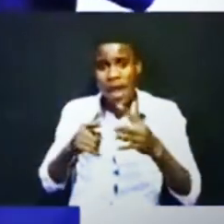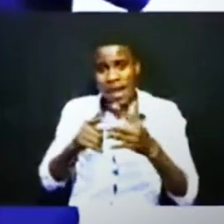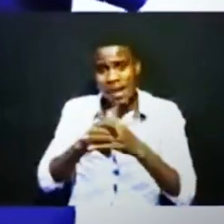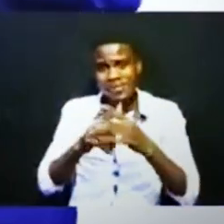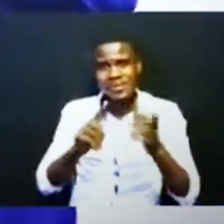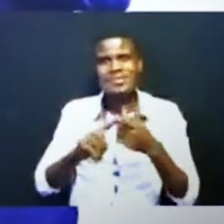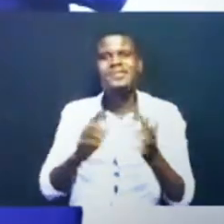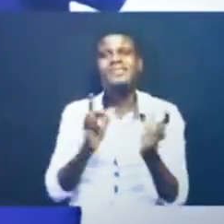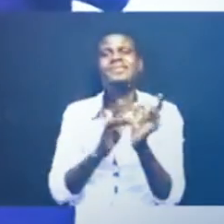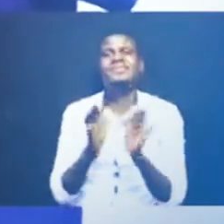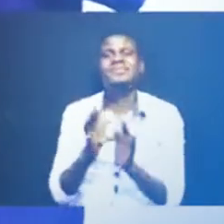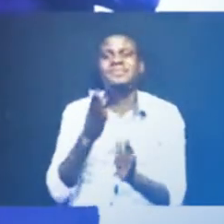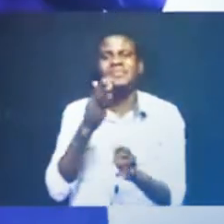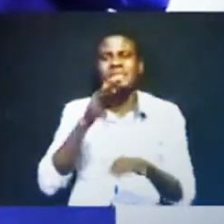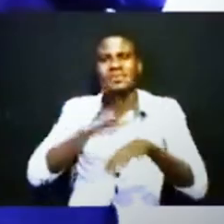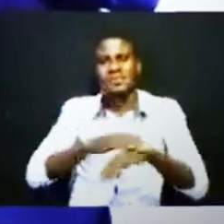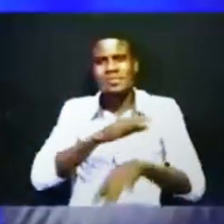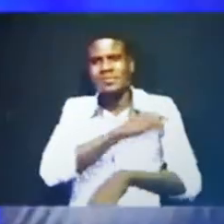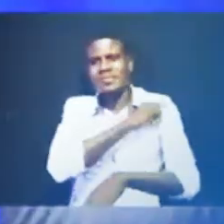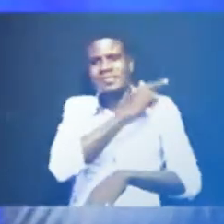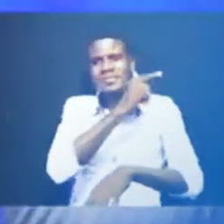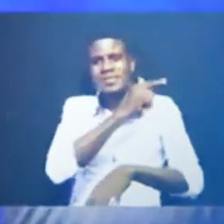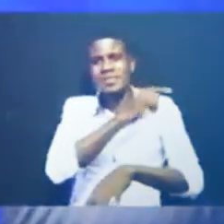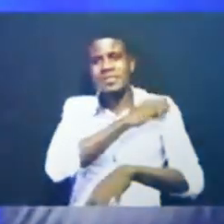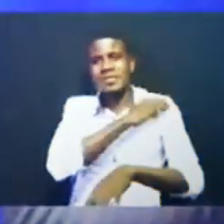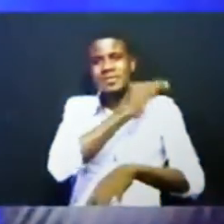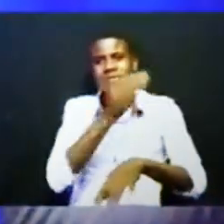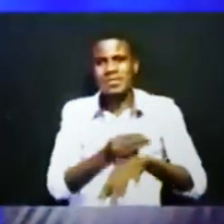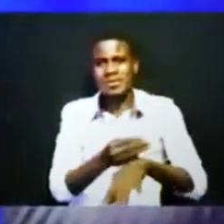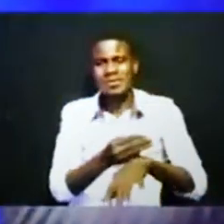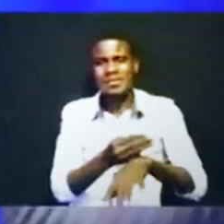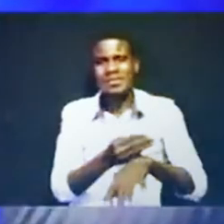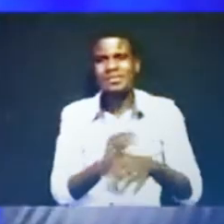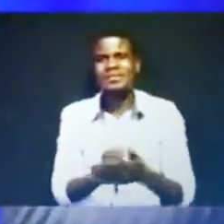you won't want the Awanopon. Now, Peter and Co saw a changed man, Jesus.